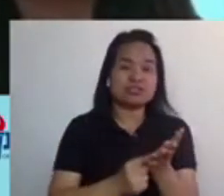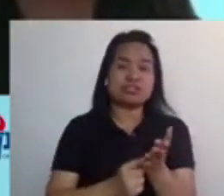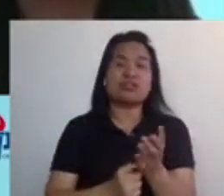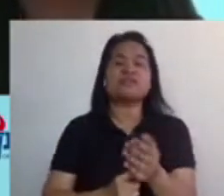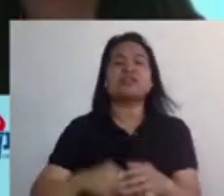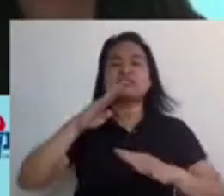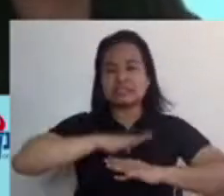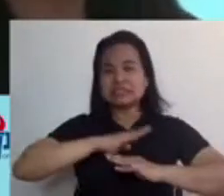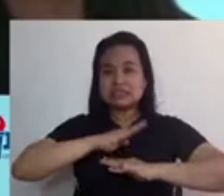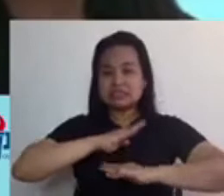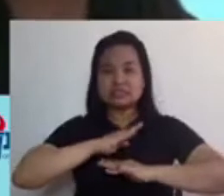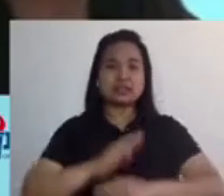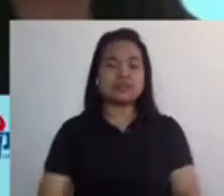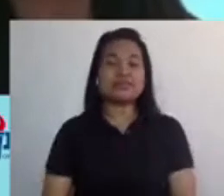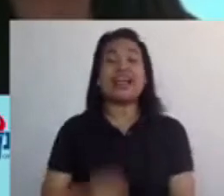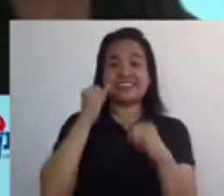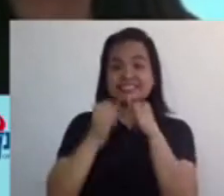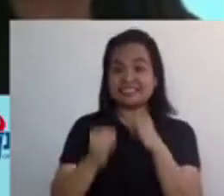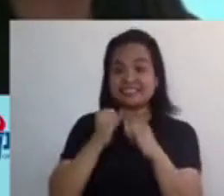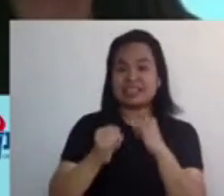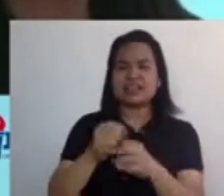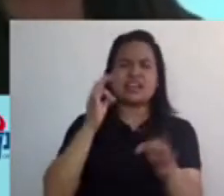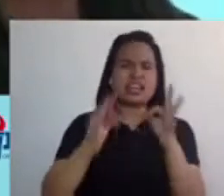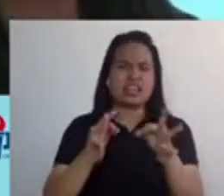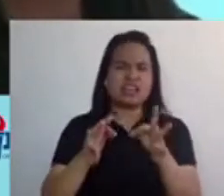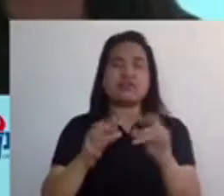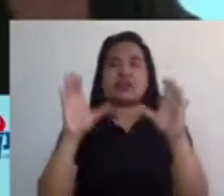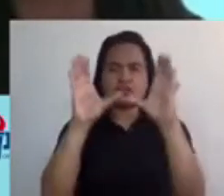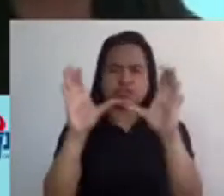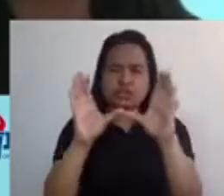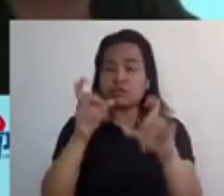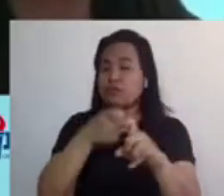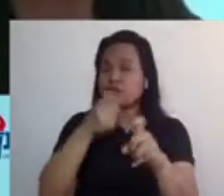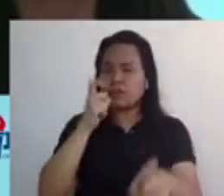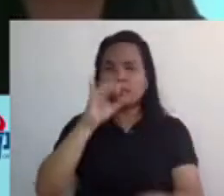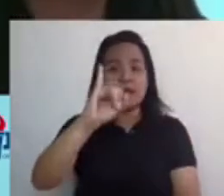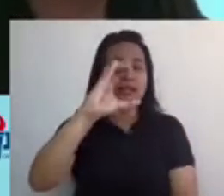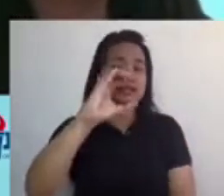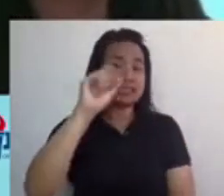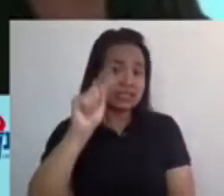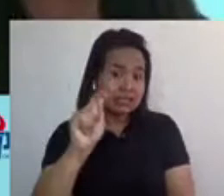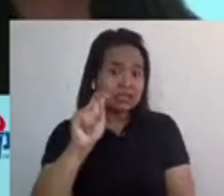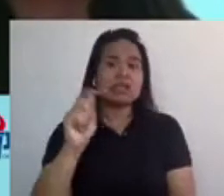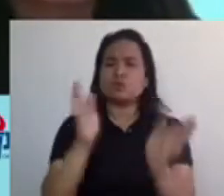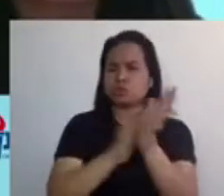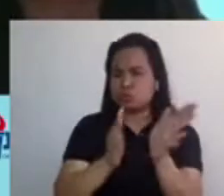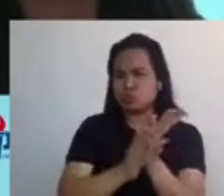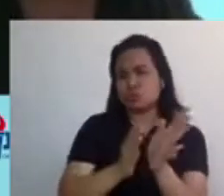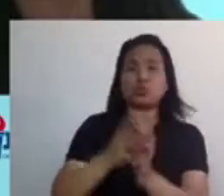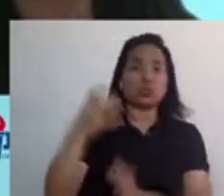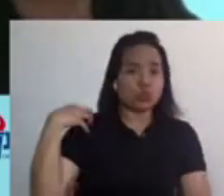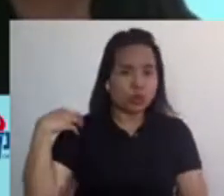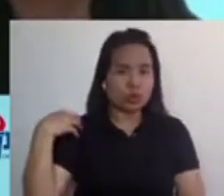then lastly, if you get a certification from your ICT coordinator, your school head, or your focal person in charge of